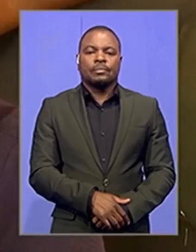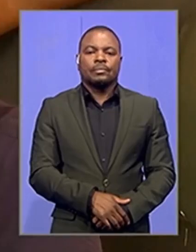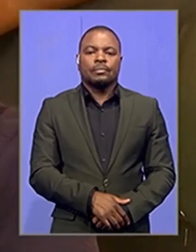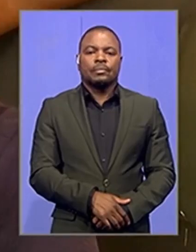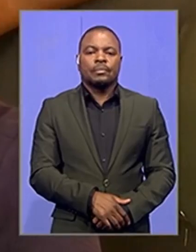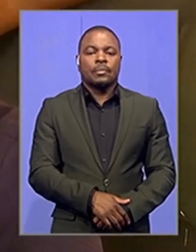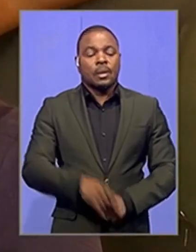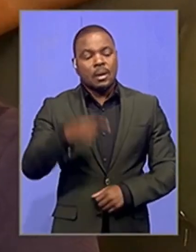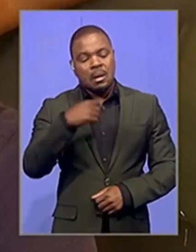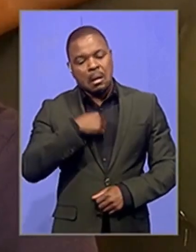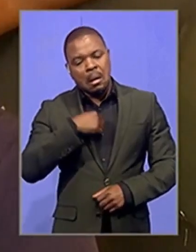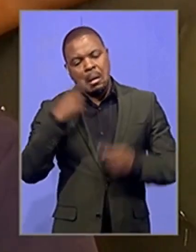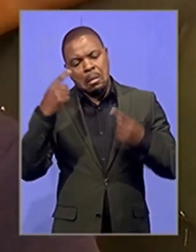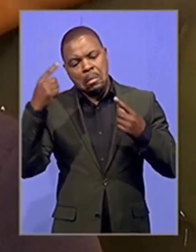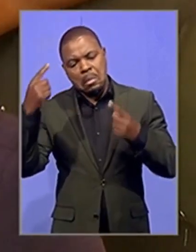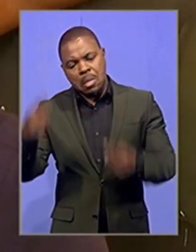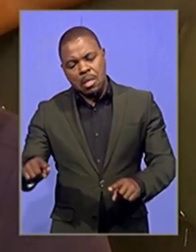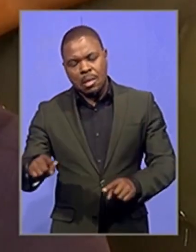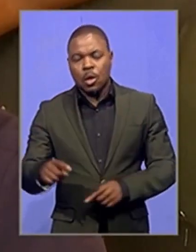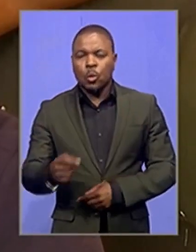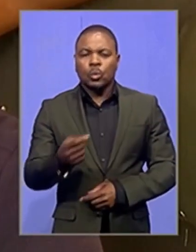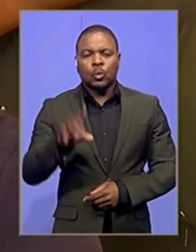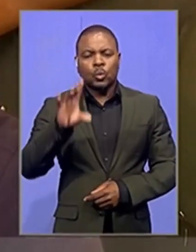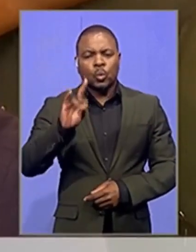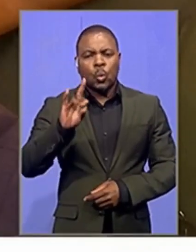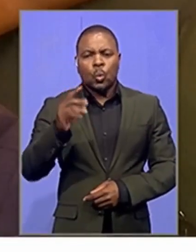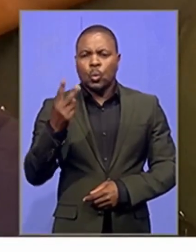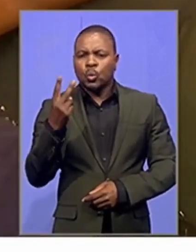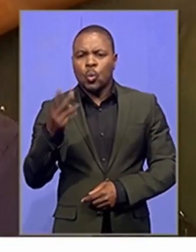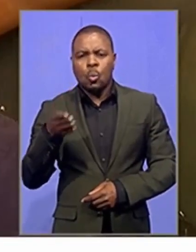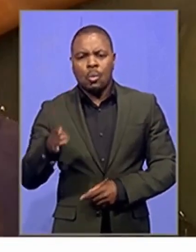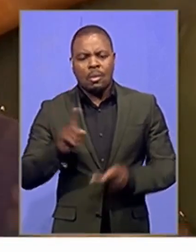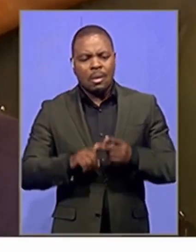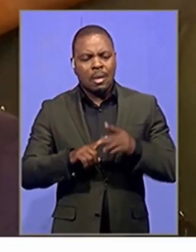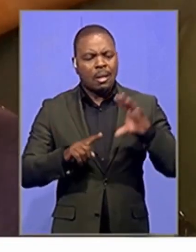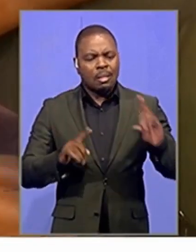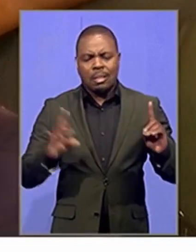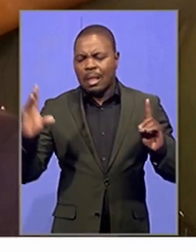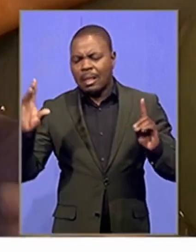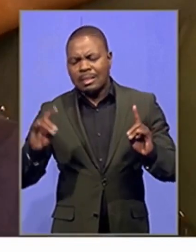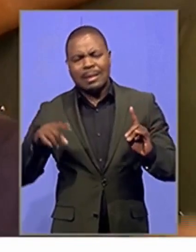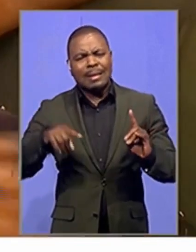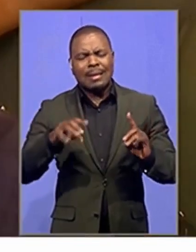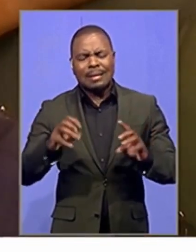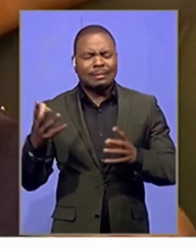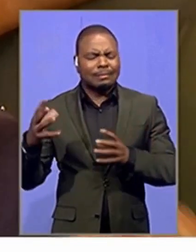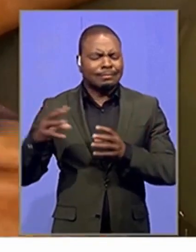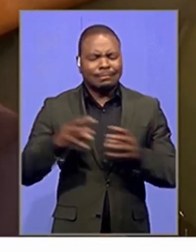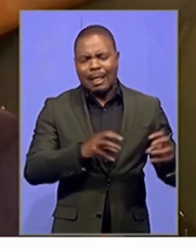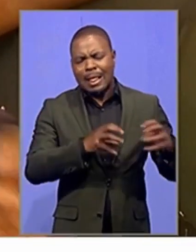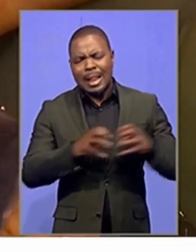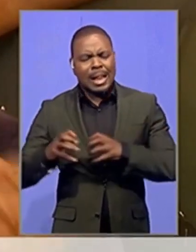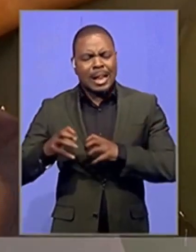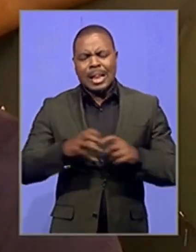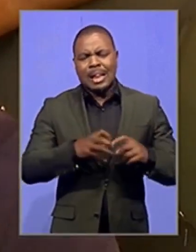Ha ke fihla mo ke fumana ke ntša tse pedi, ene enngwe motshwere ka mona, enngwe motshwere ka mona, di ntse di motsenkolla